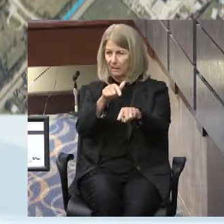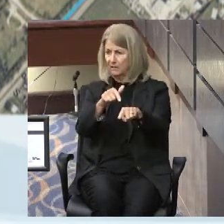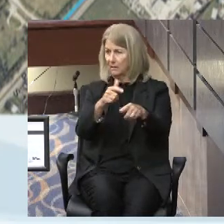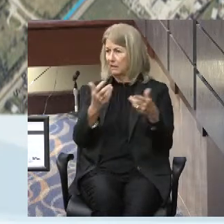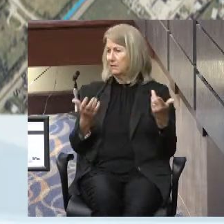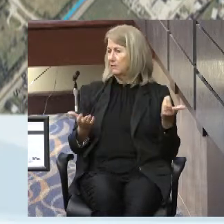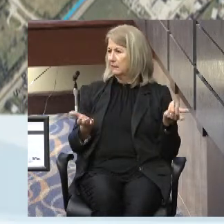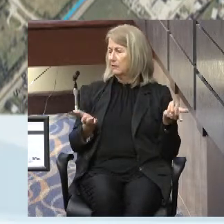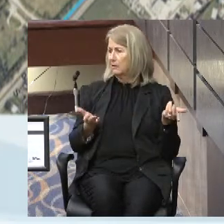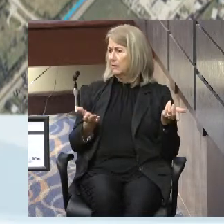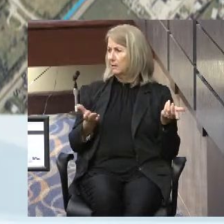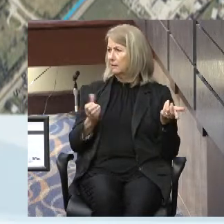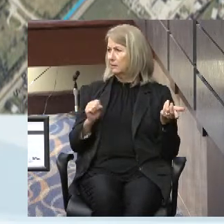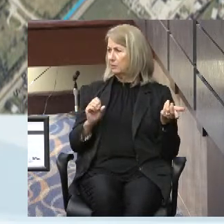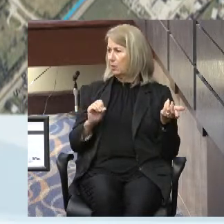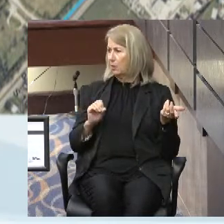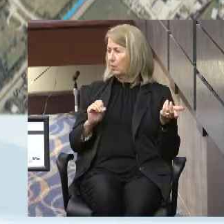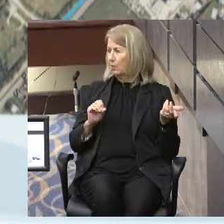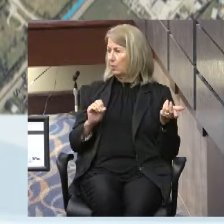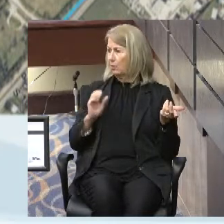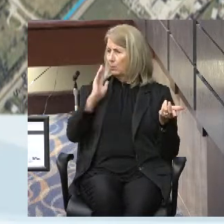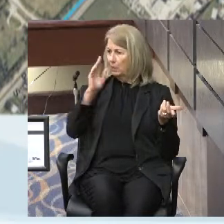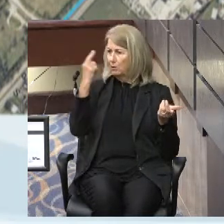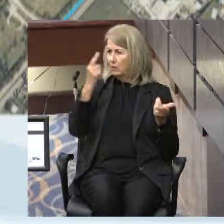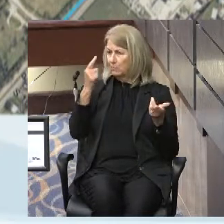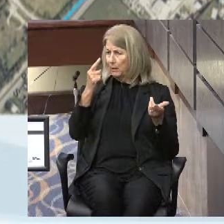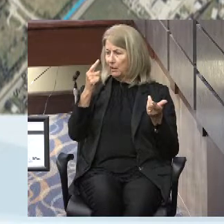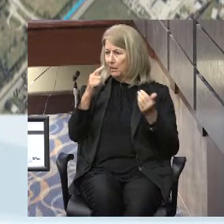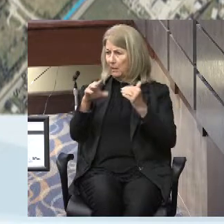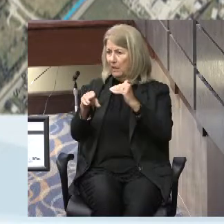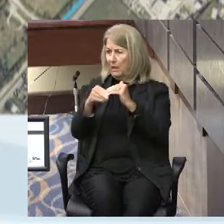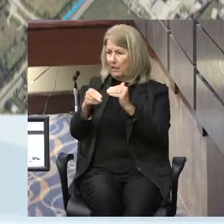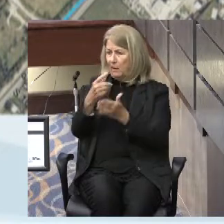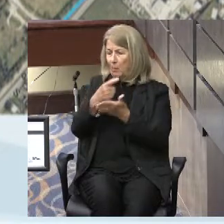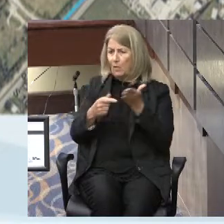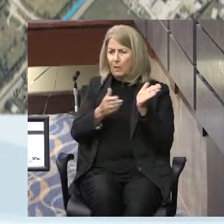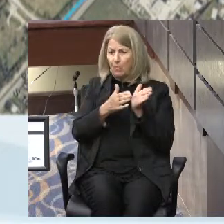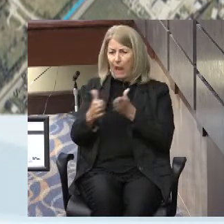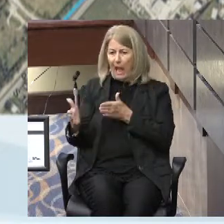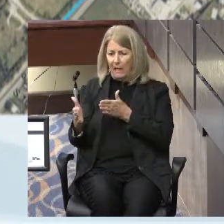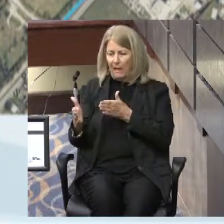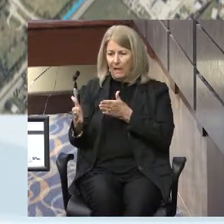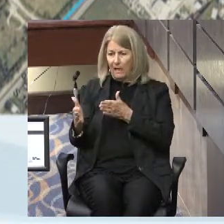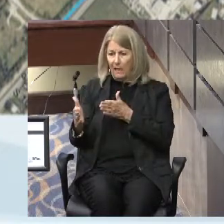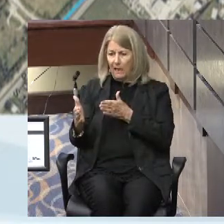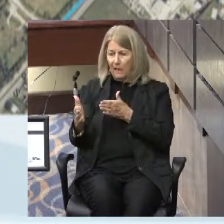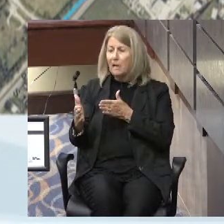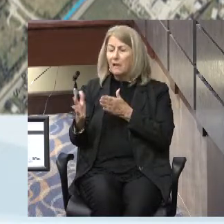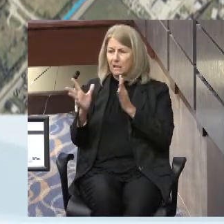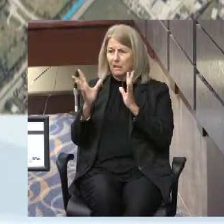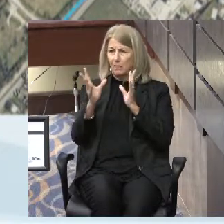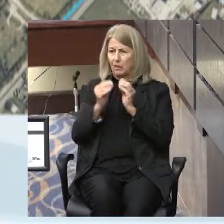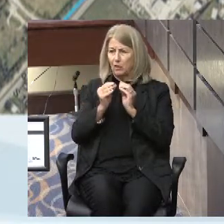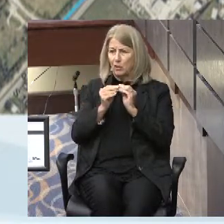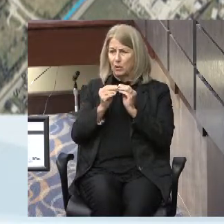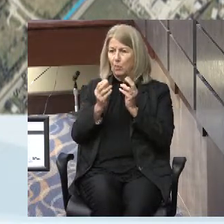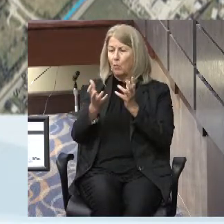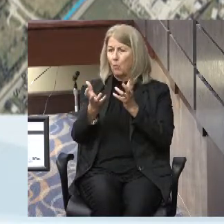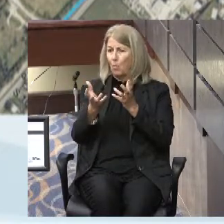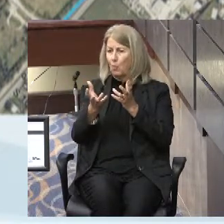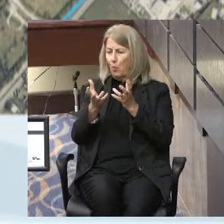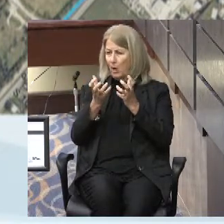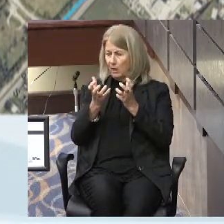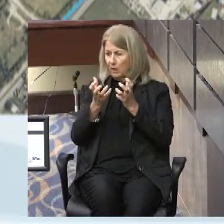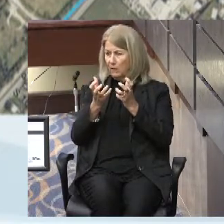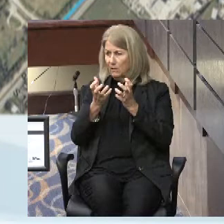So it would just be extending what the Plan Commission wanted all the way back to Daughtry. And the